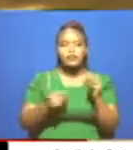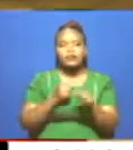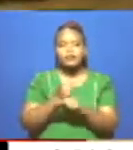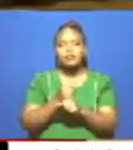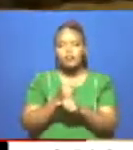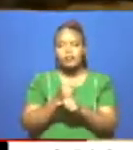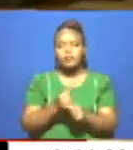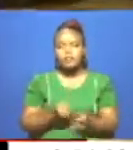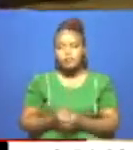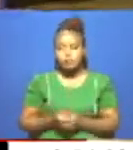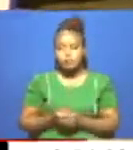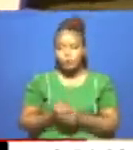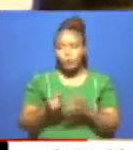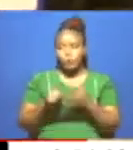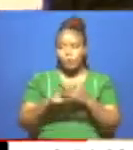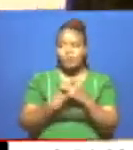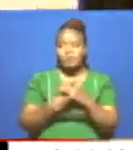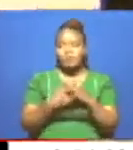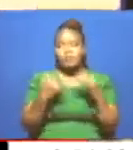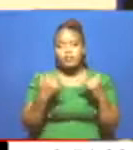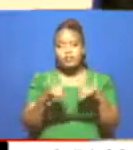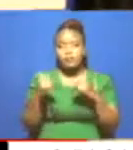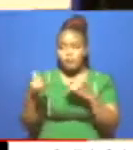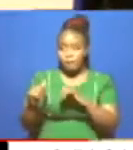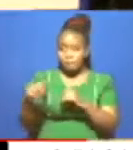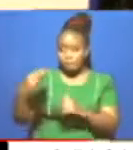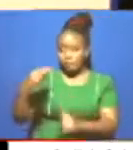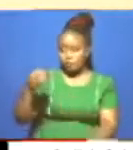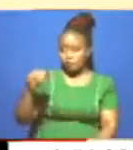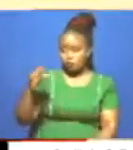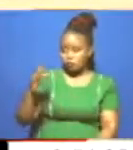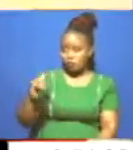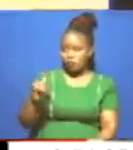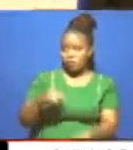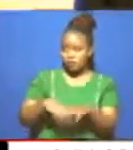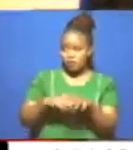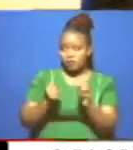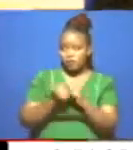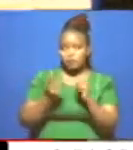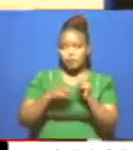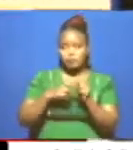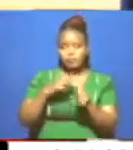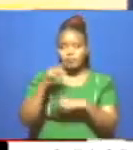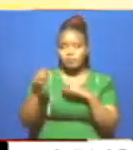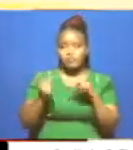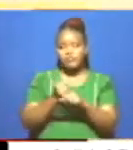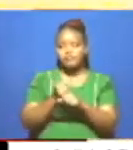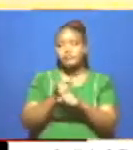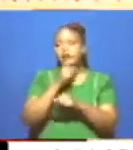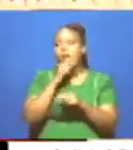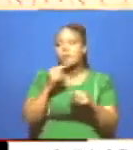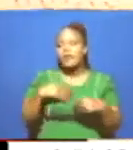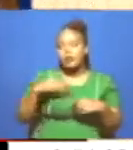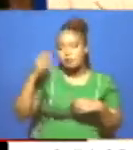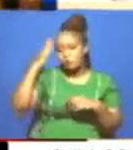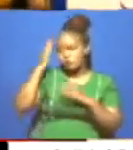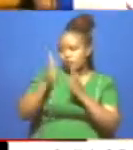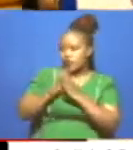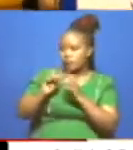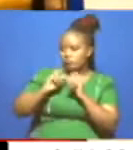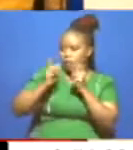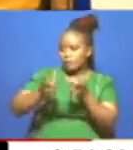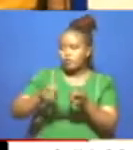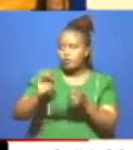Having started playing the game of hockey at the age of 17 years, Avtar Sigh has been recognized for his achievements in the game of